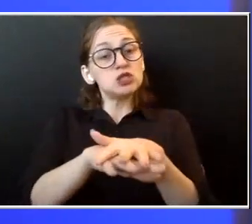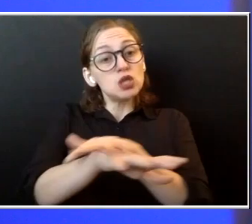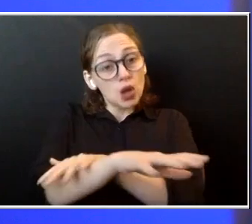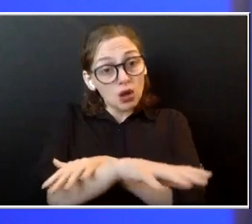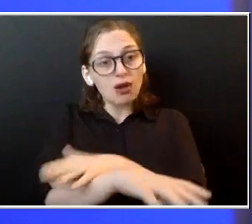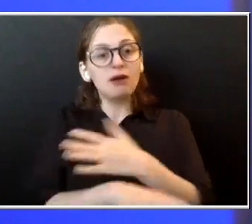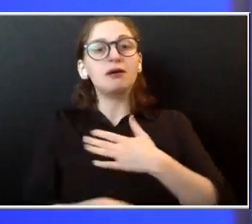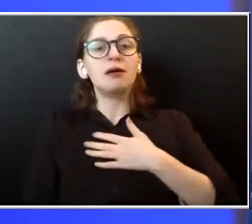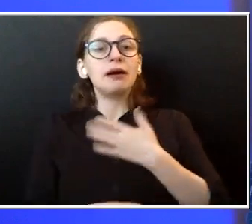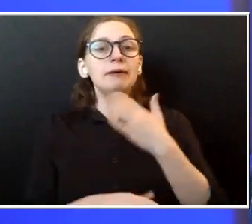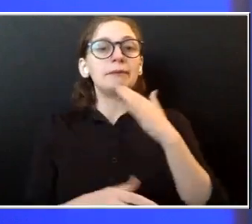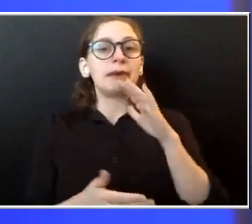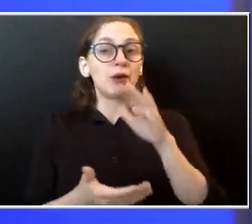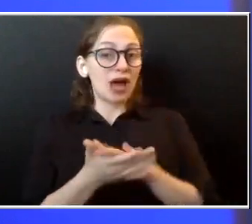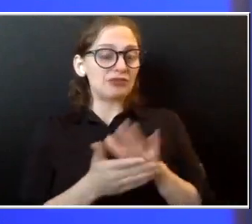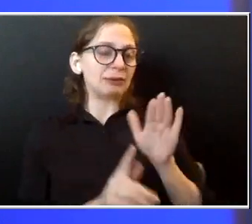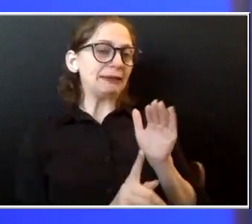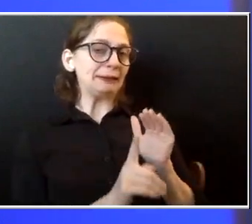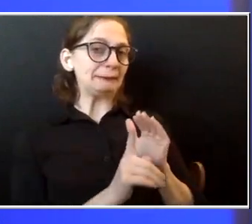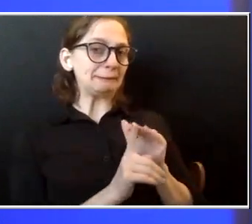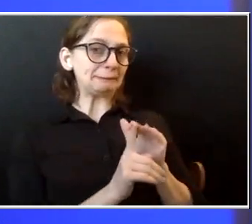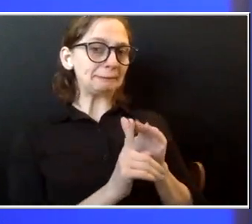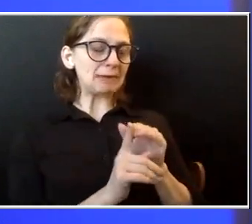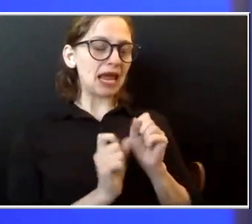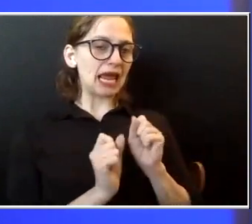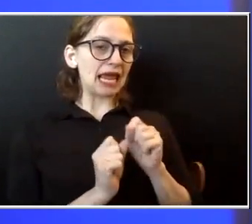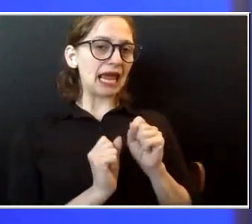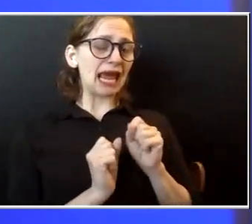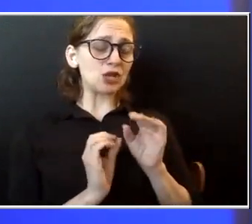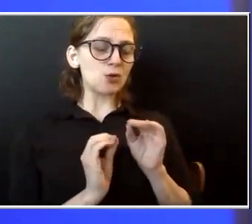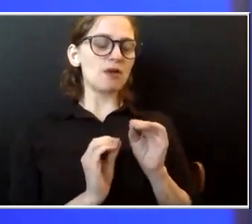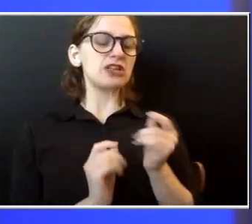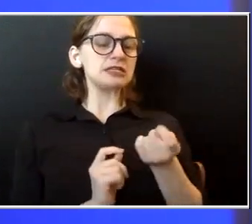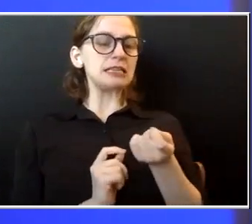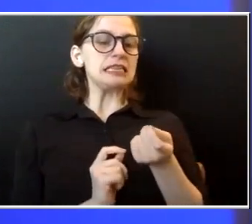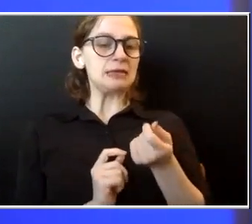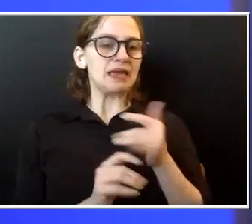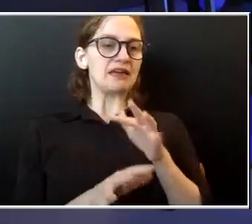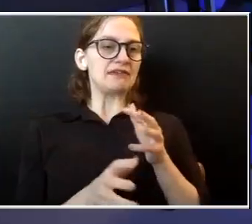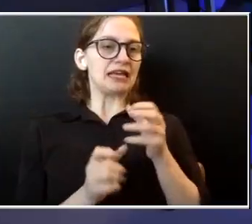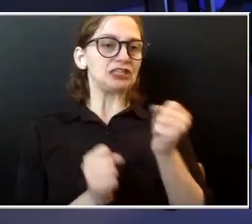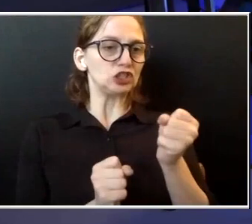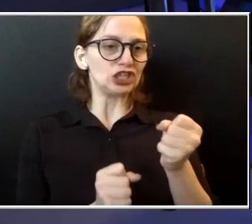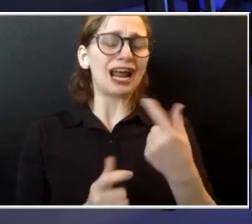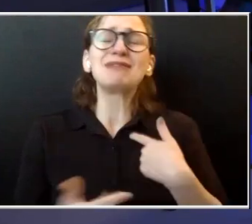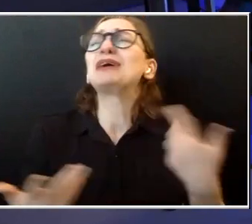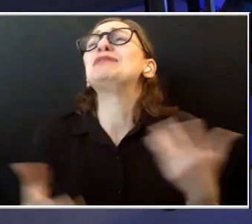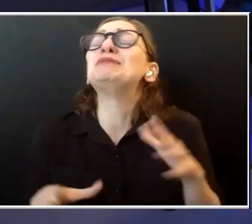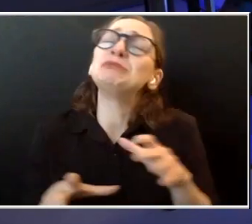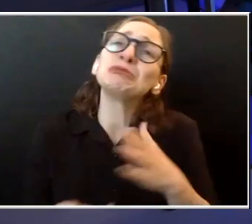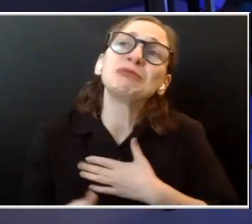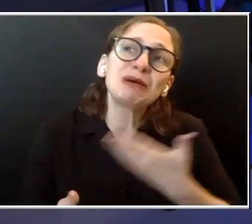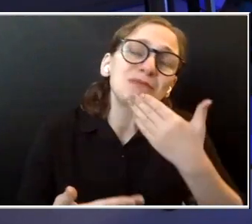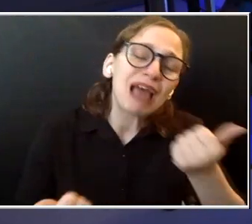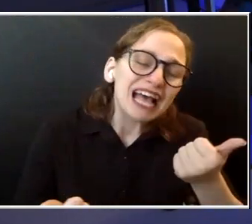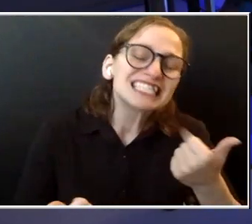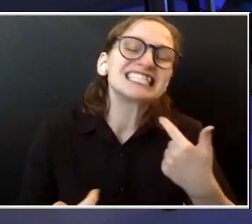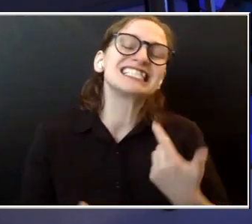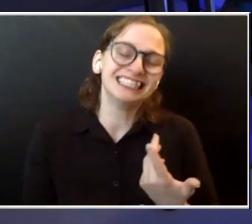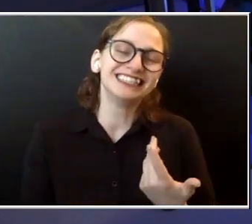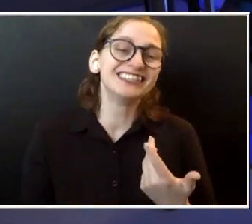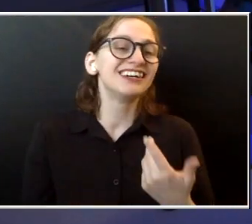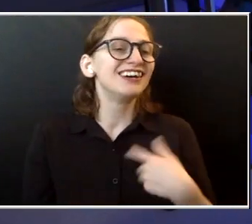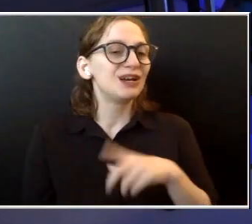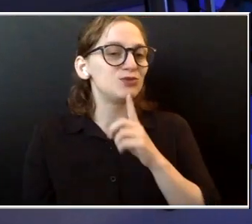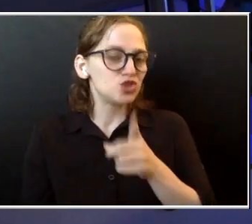little bit faster here? And I go, I'm doing the best I can. You're probably pretty exhausted all the time. It